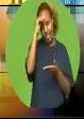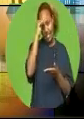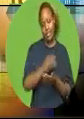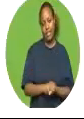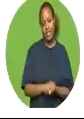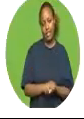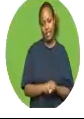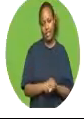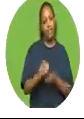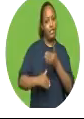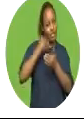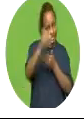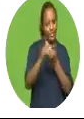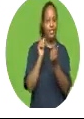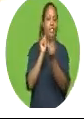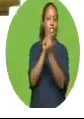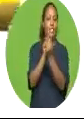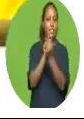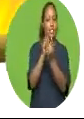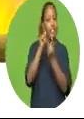is goodbye from me.